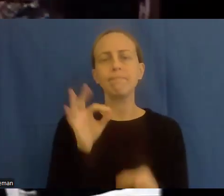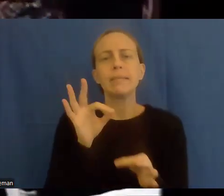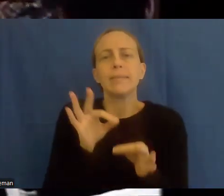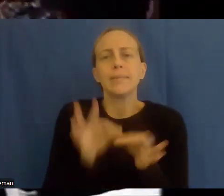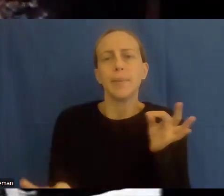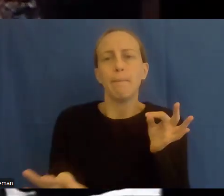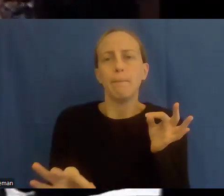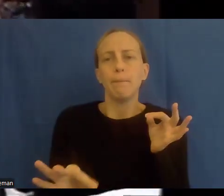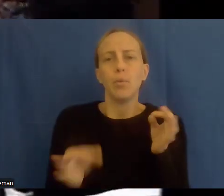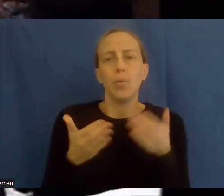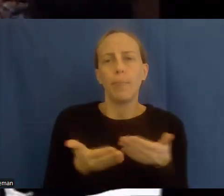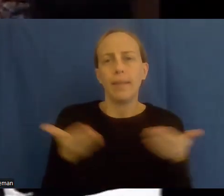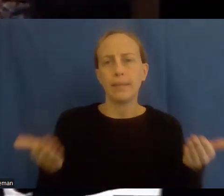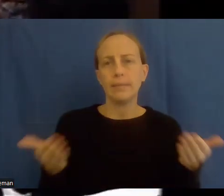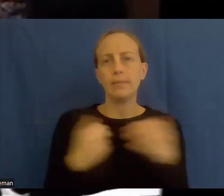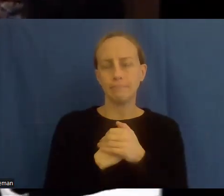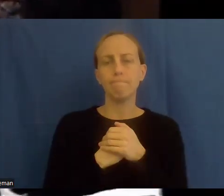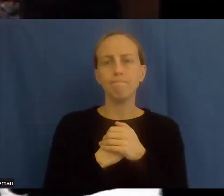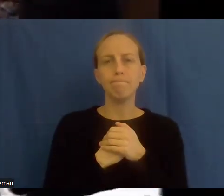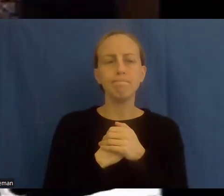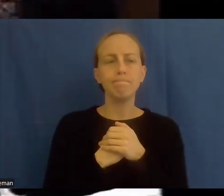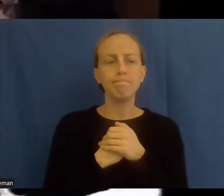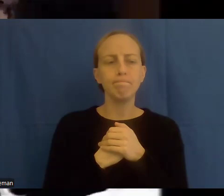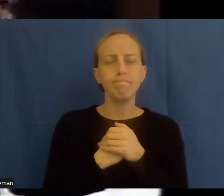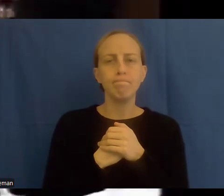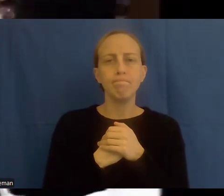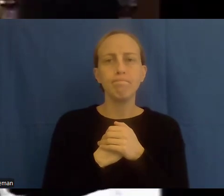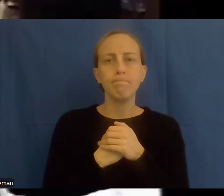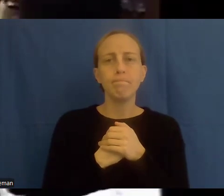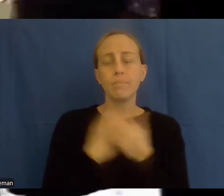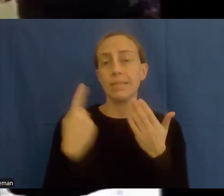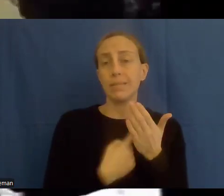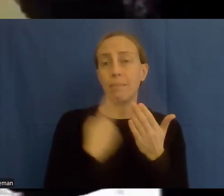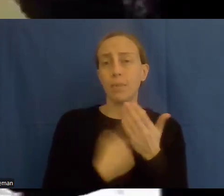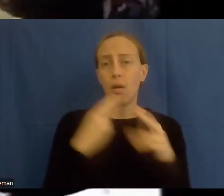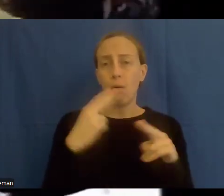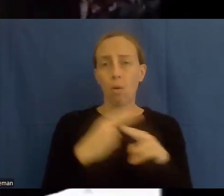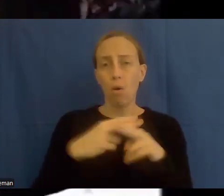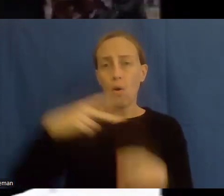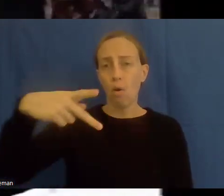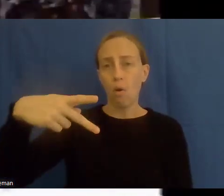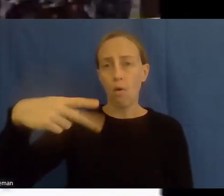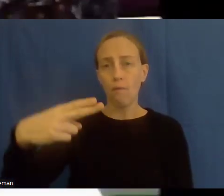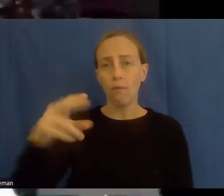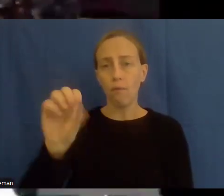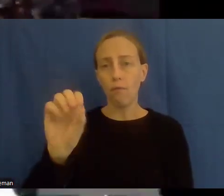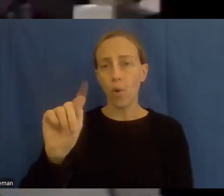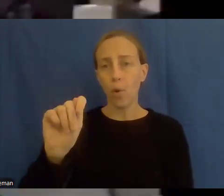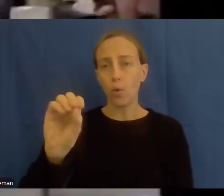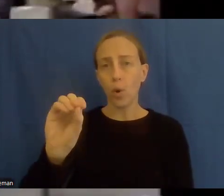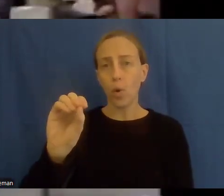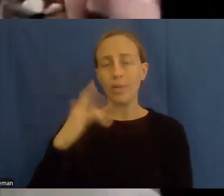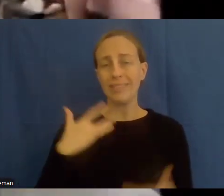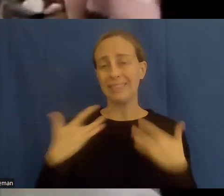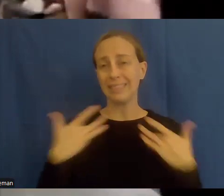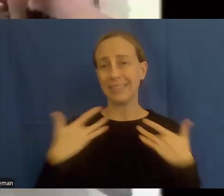are photosensitive. And if something is photosensitive, it's light sensitive. In fact, you can do